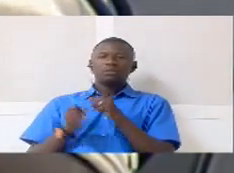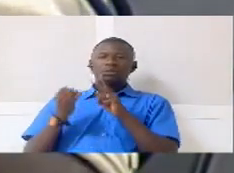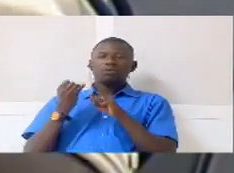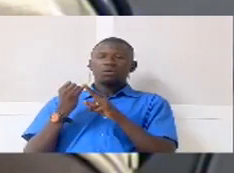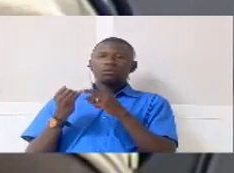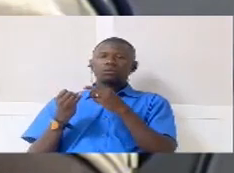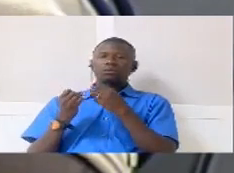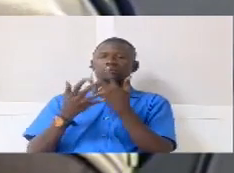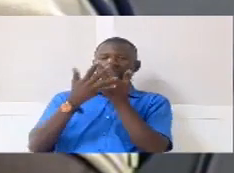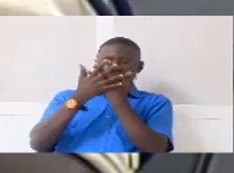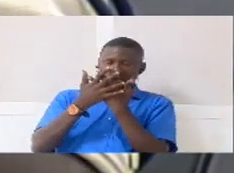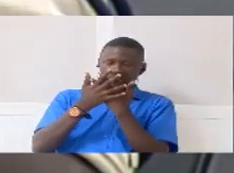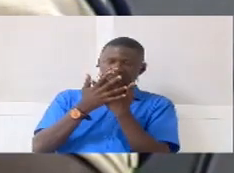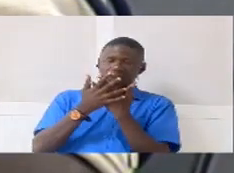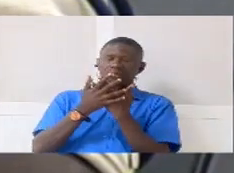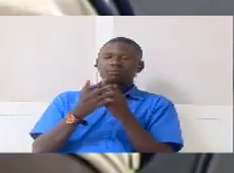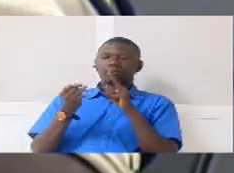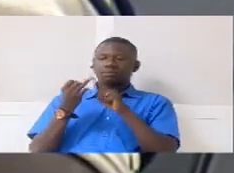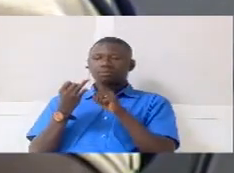the hospital, and in Kaburo. And